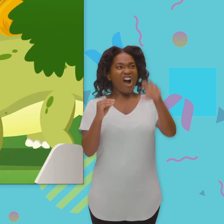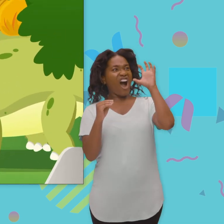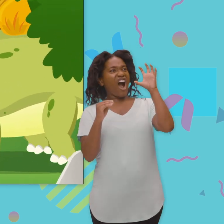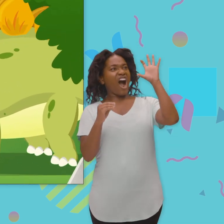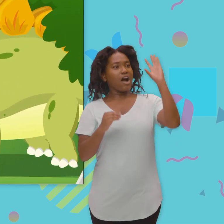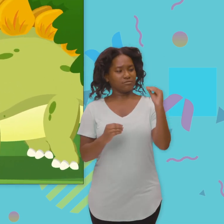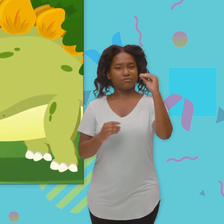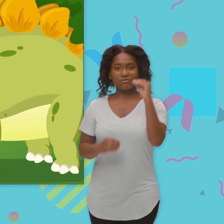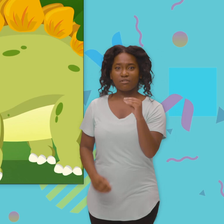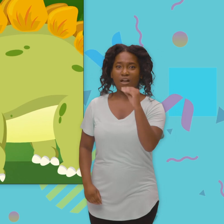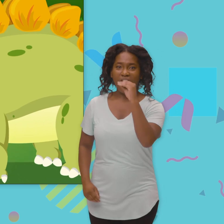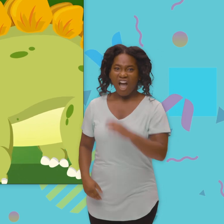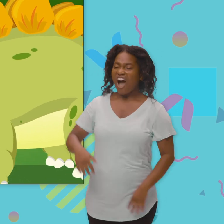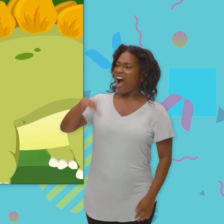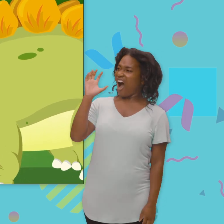Dinosaur.